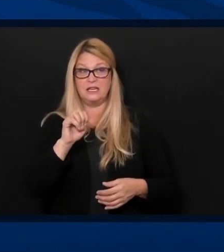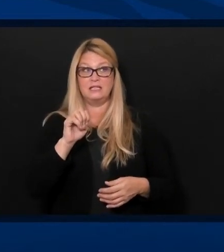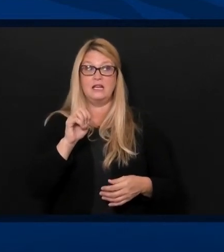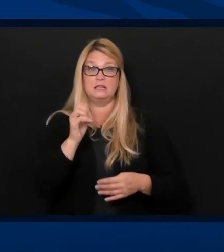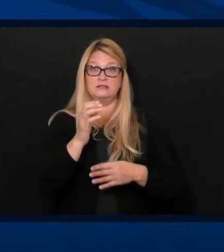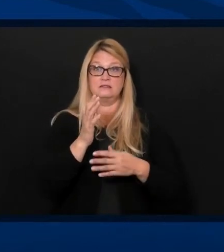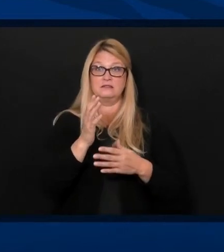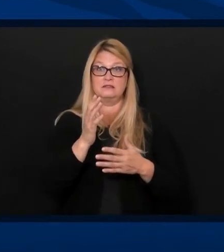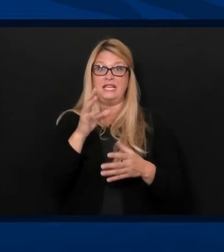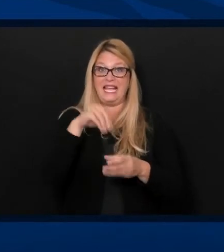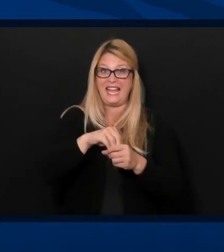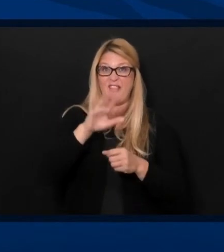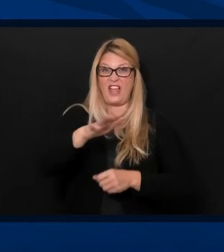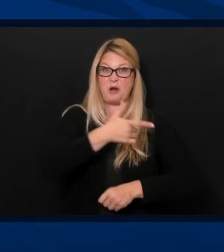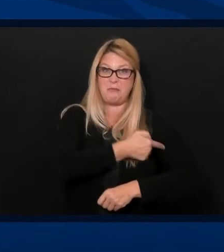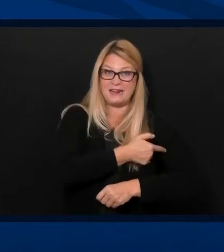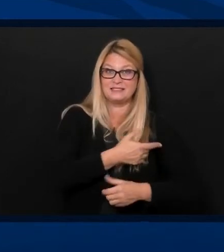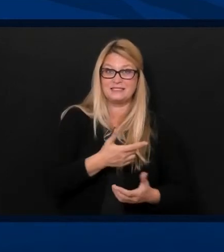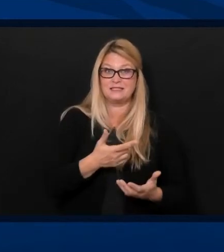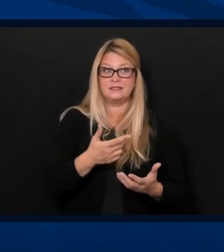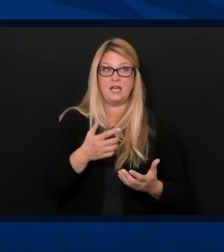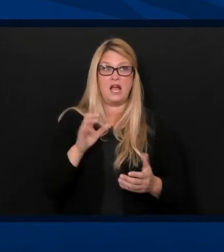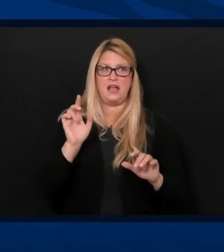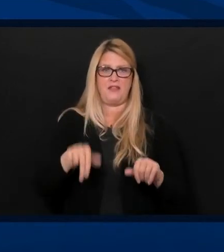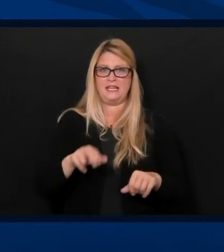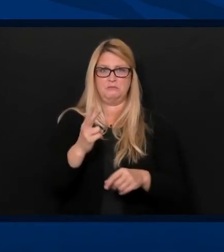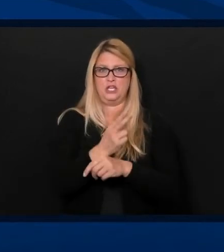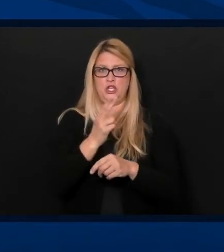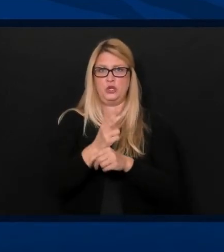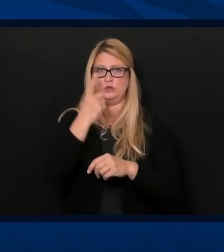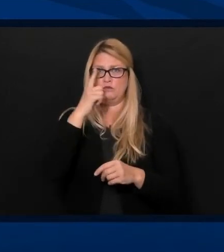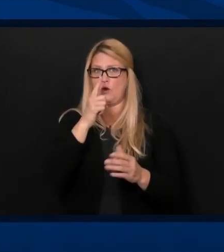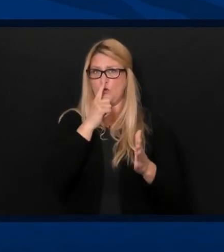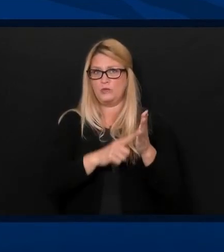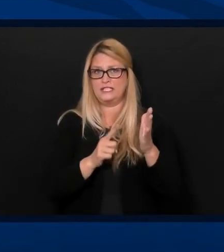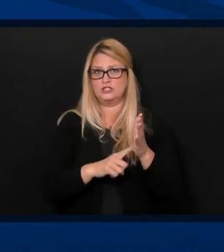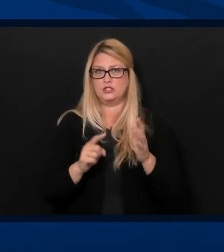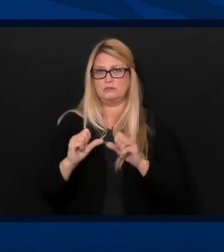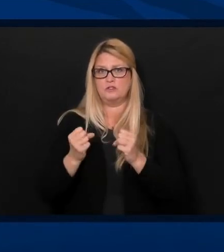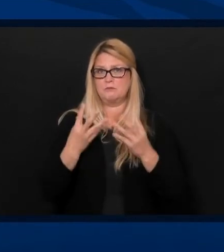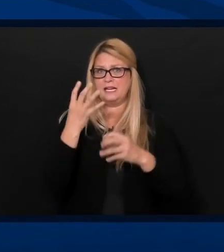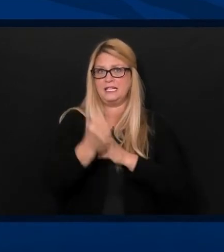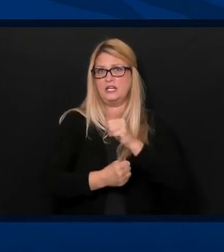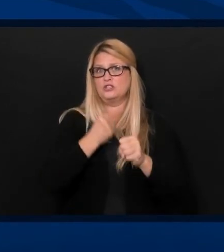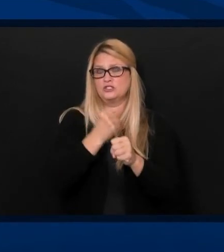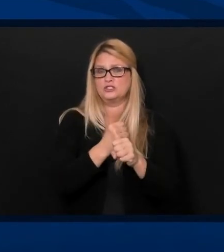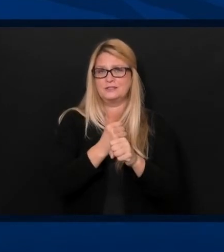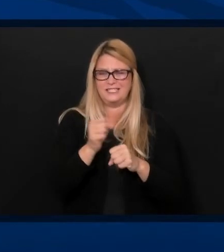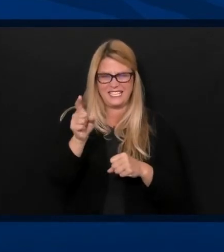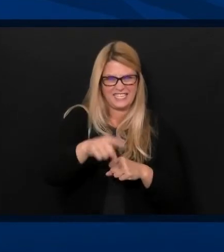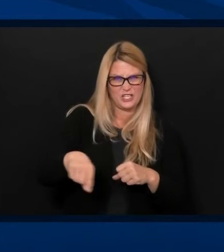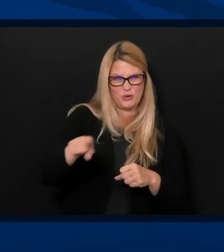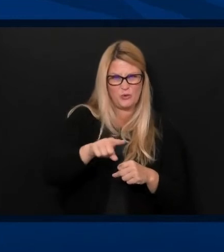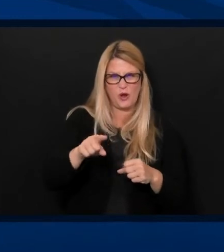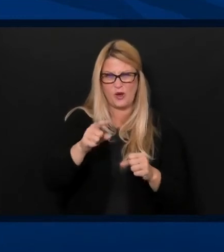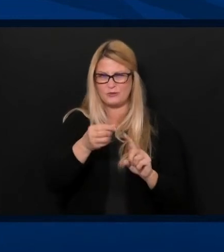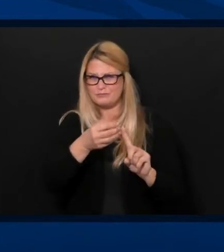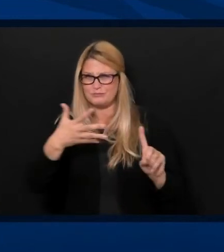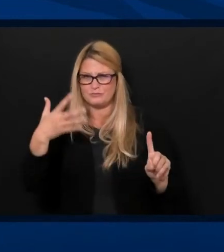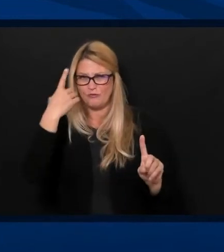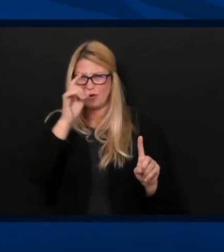for as long as 50 years, and they've been used for research. So if Dr. Marsh or Dr. Amjad could get into that and say,